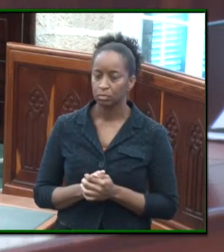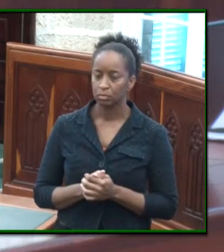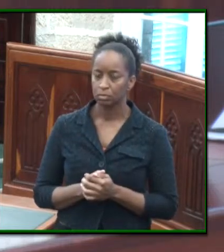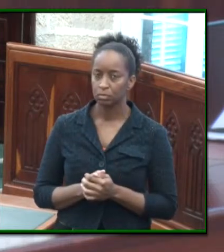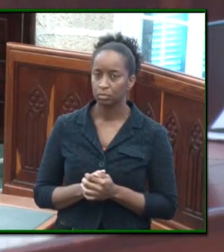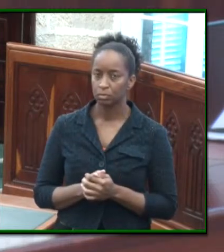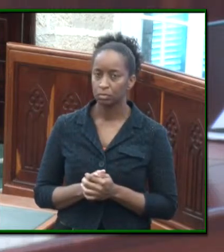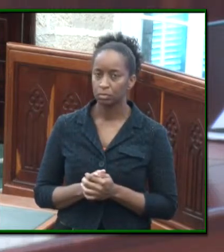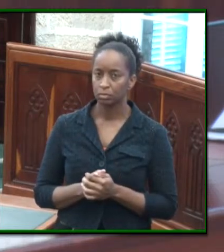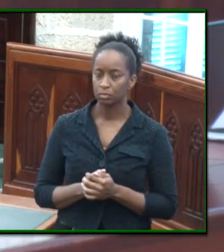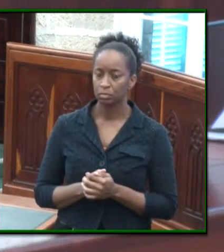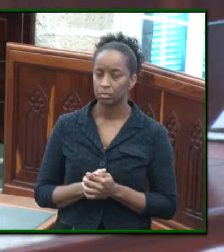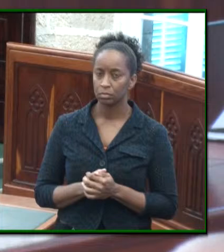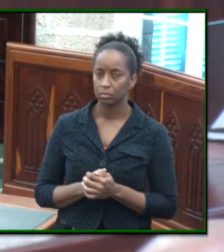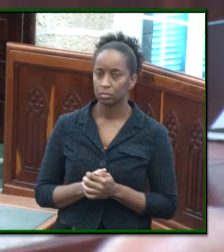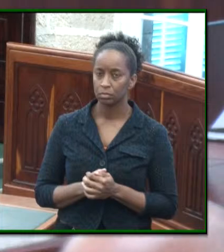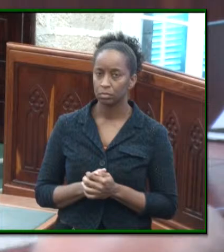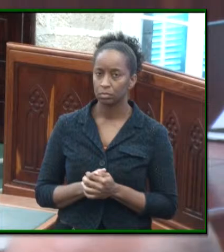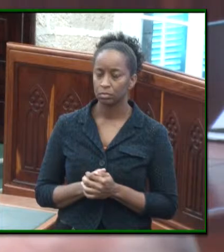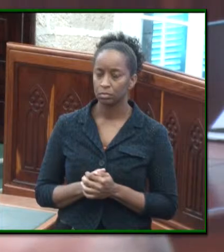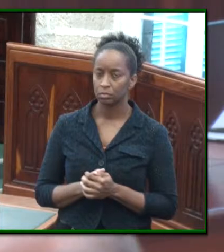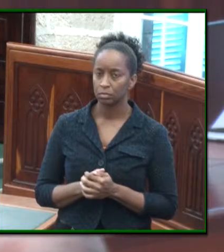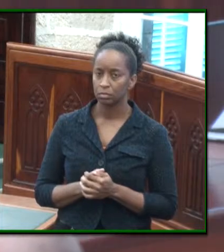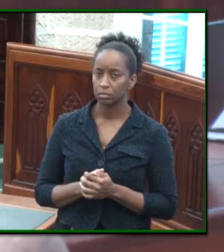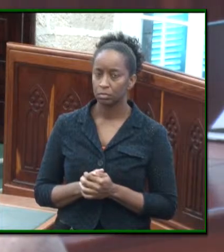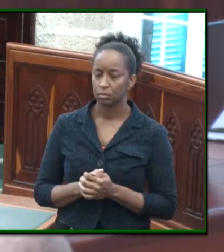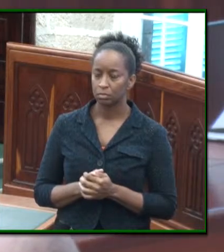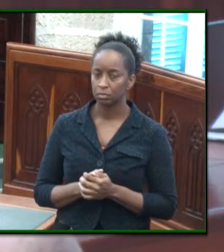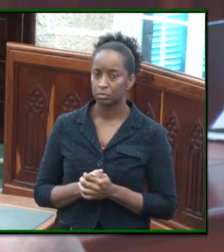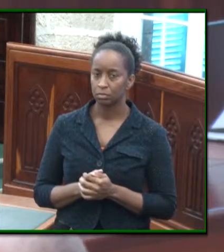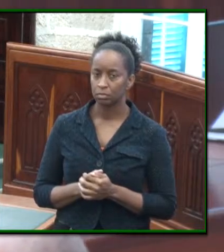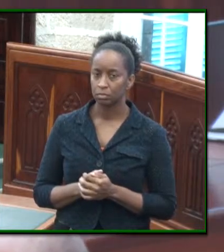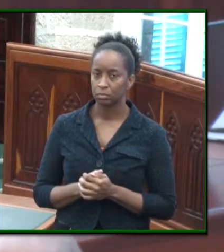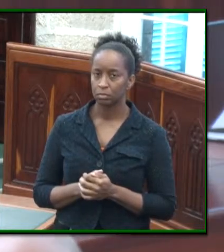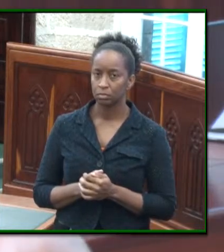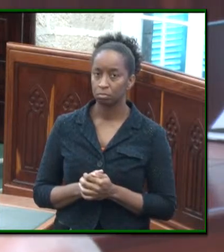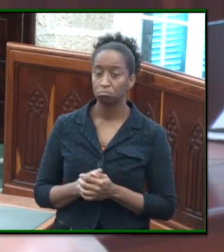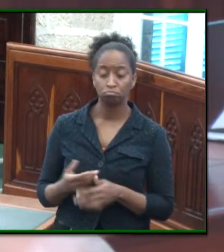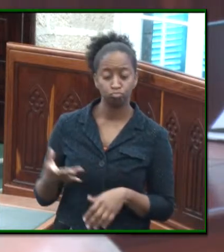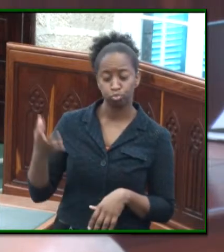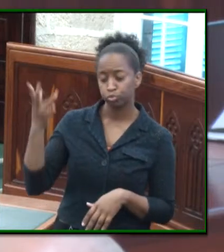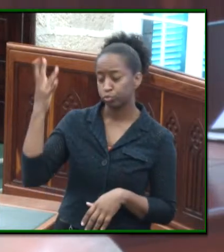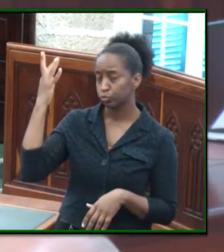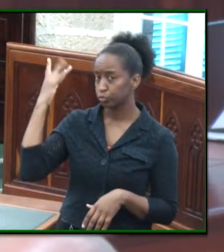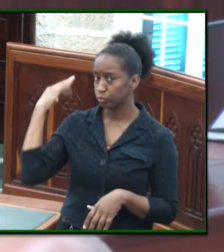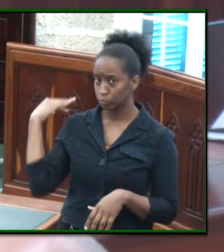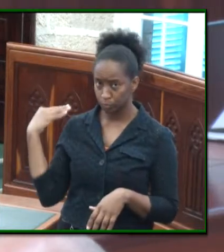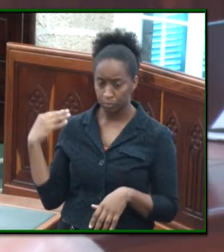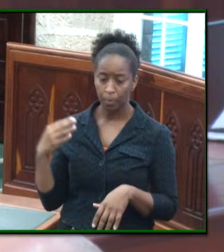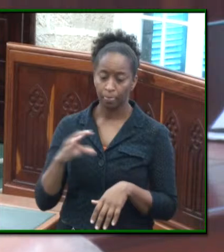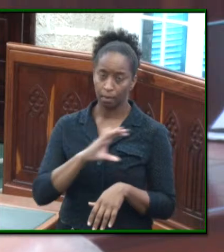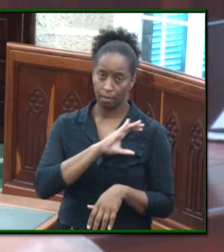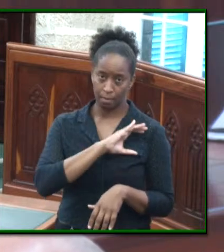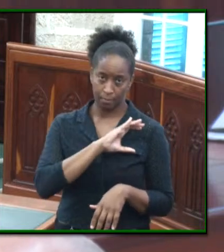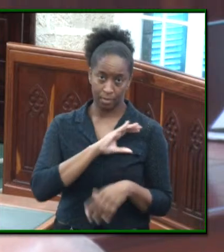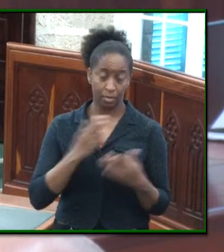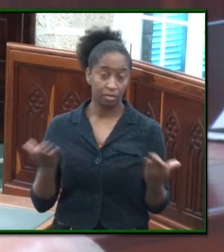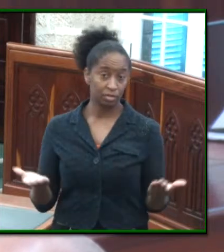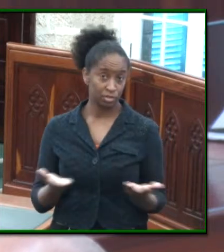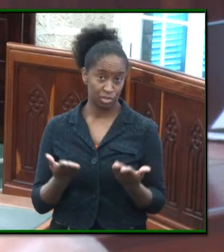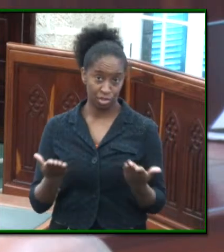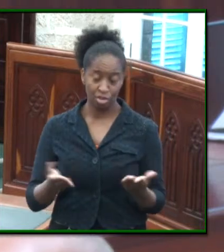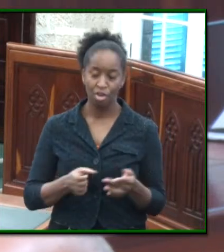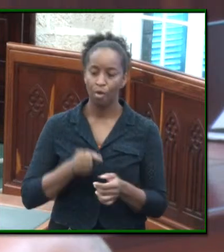we historically in the past exported a lot of policemen to countries like